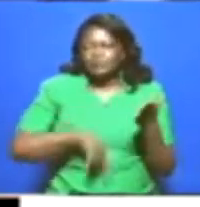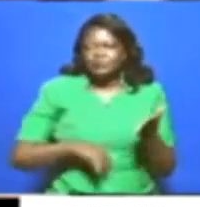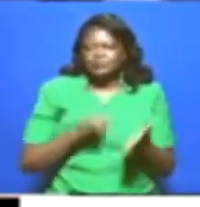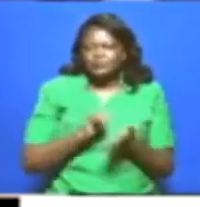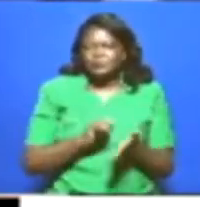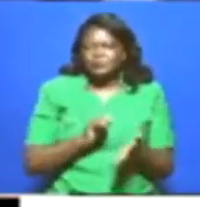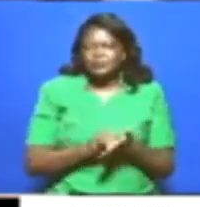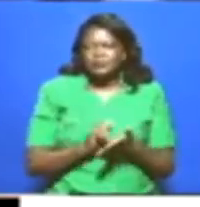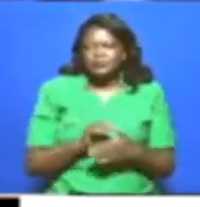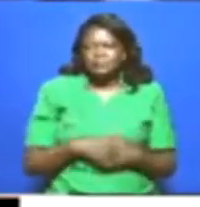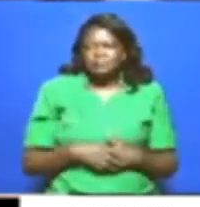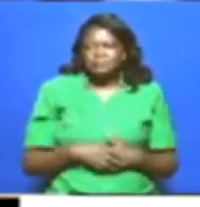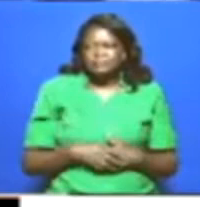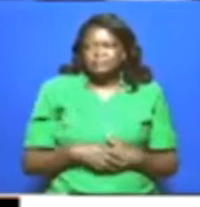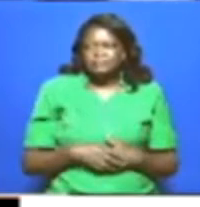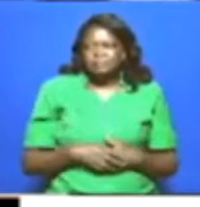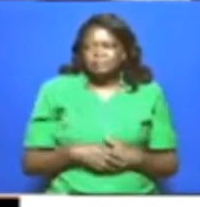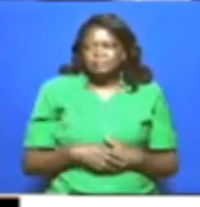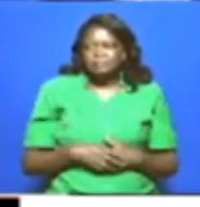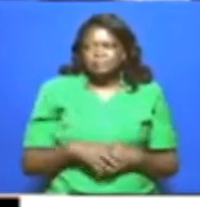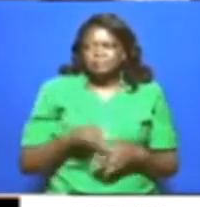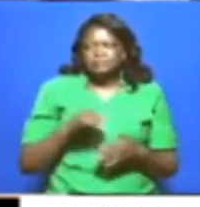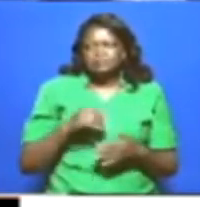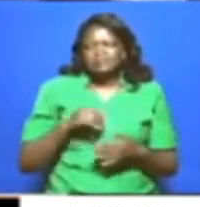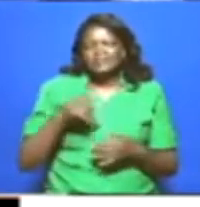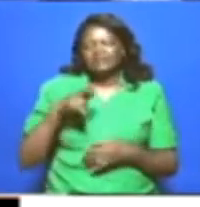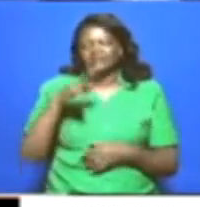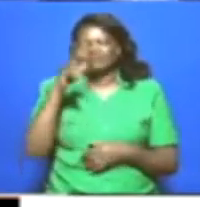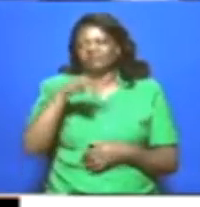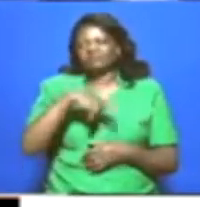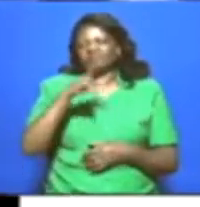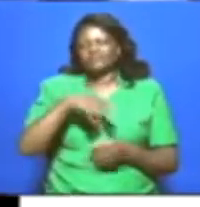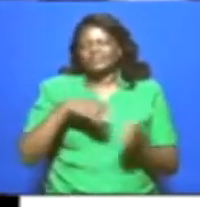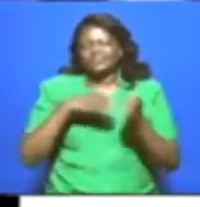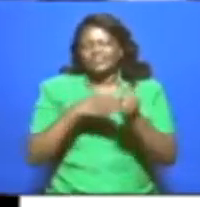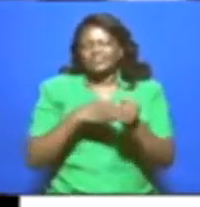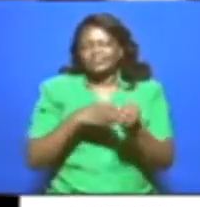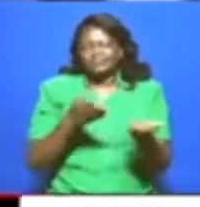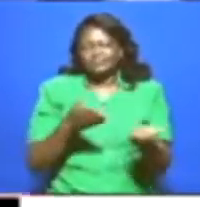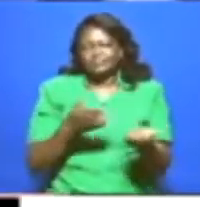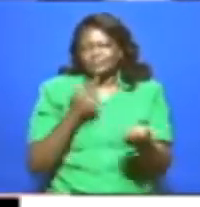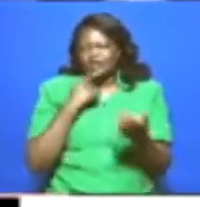he meant that alikuwa anadharau leadership ya Turkana.